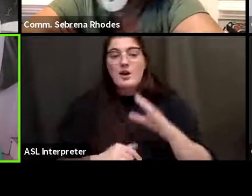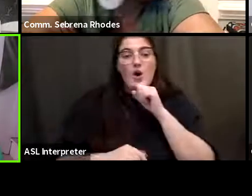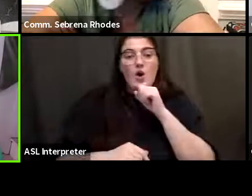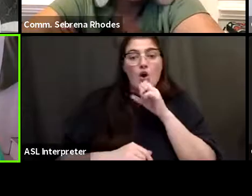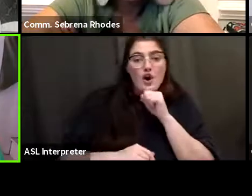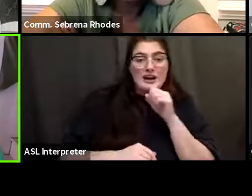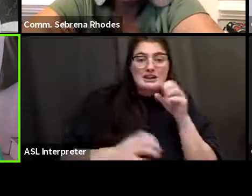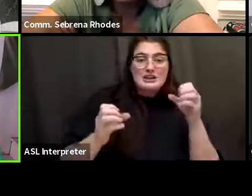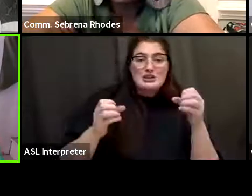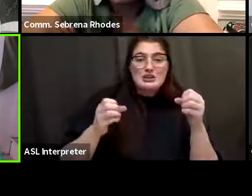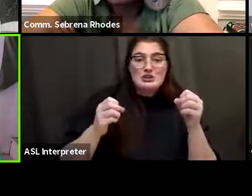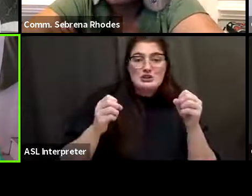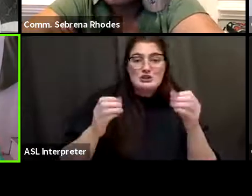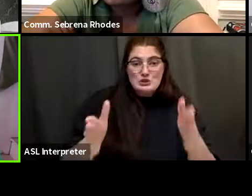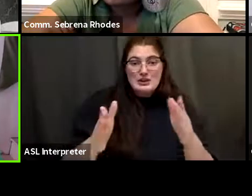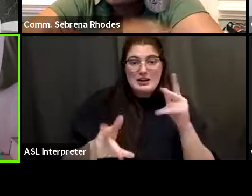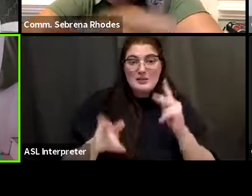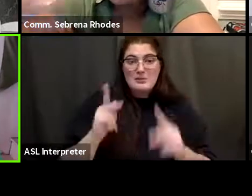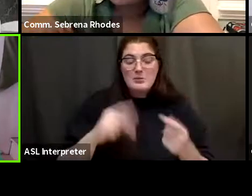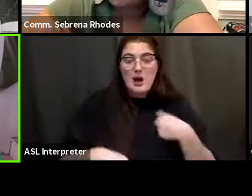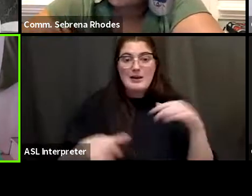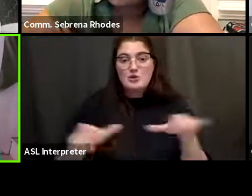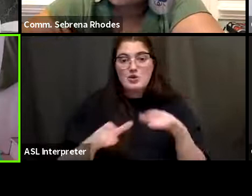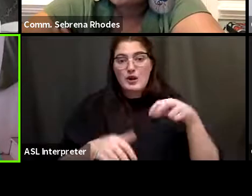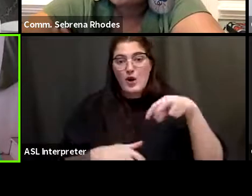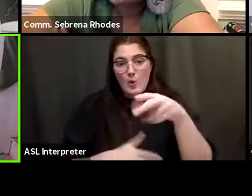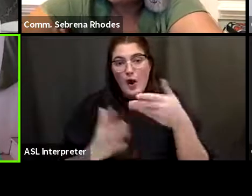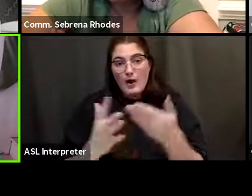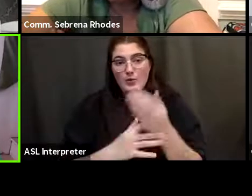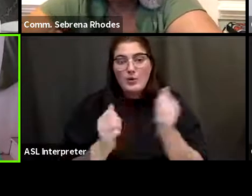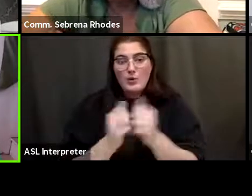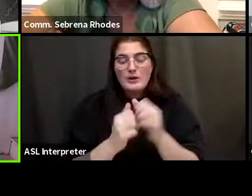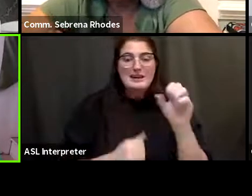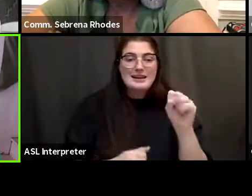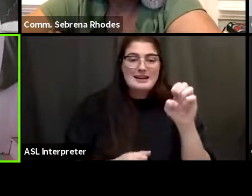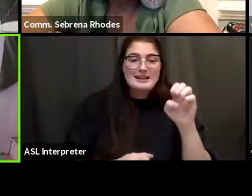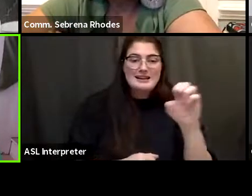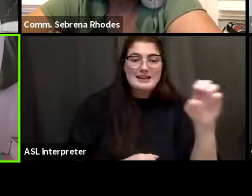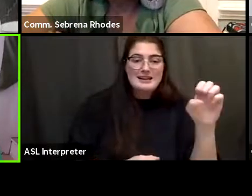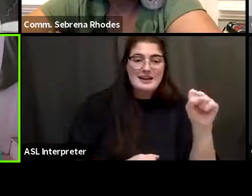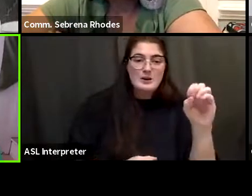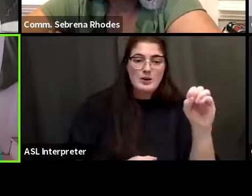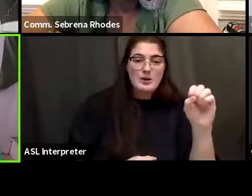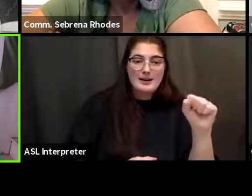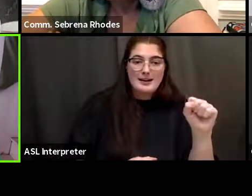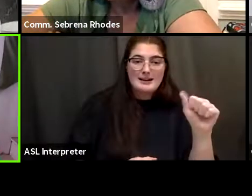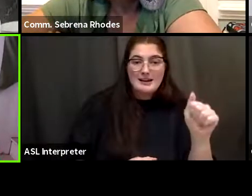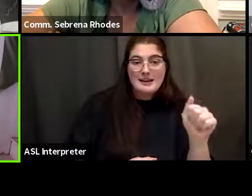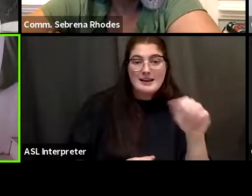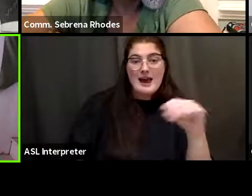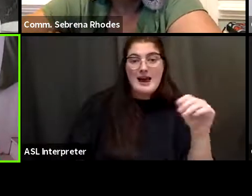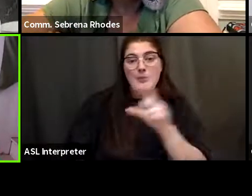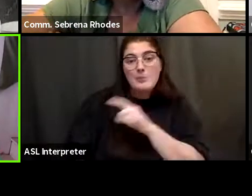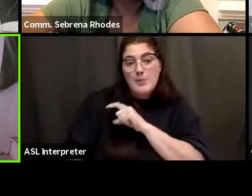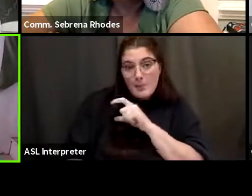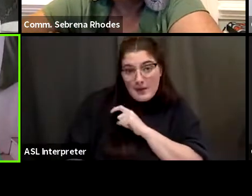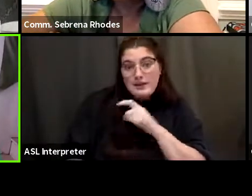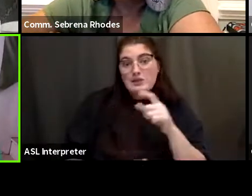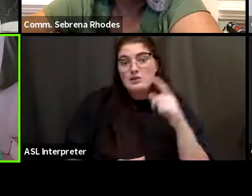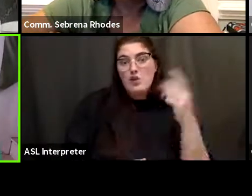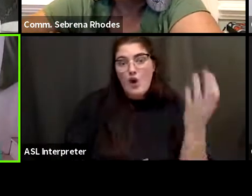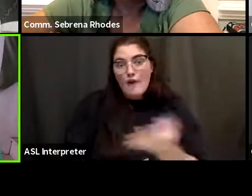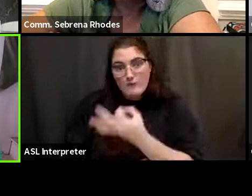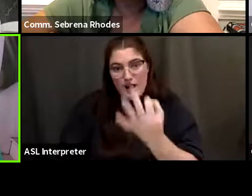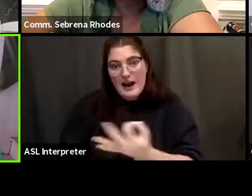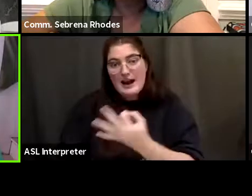Street people, I'm doing a walkthrough with C. Sosa and MPD at Orin and Neal on Friday. This